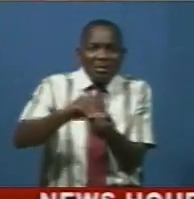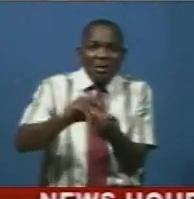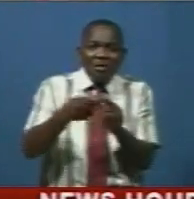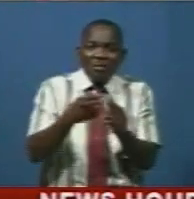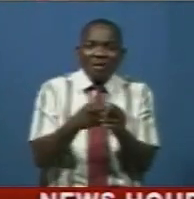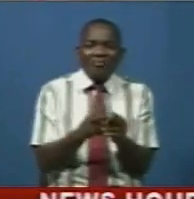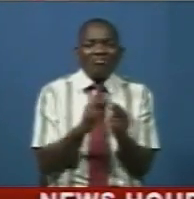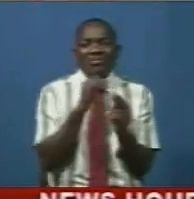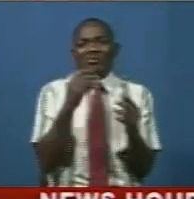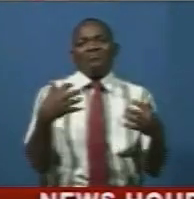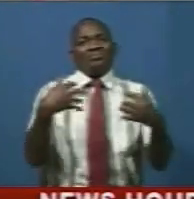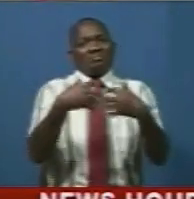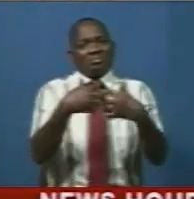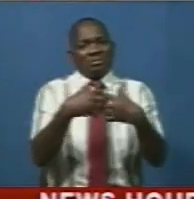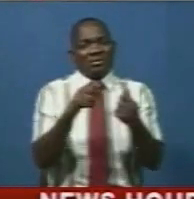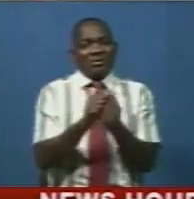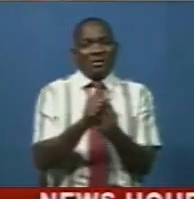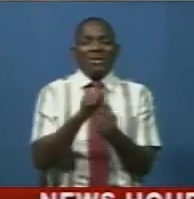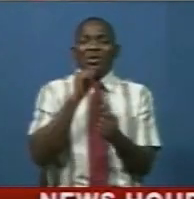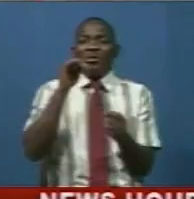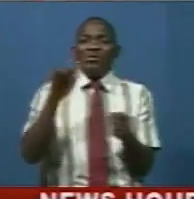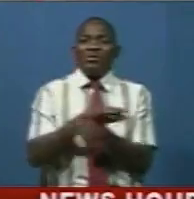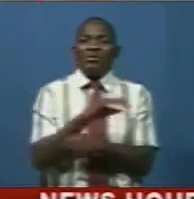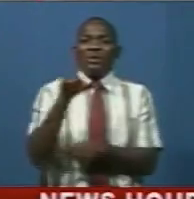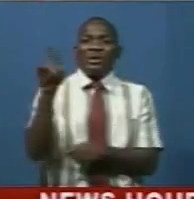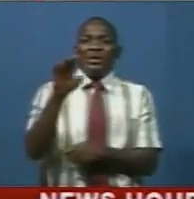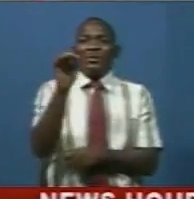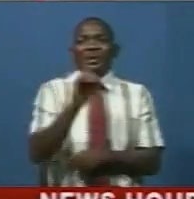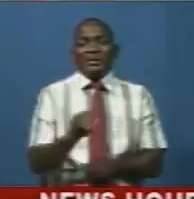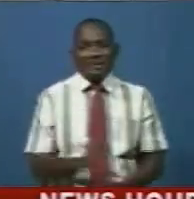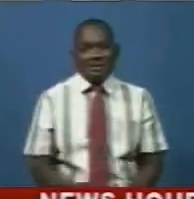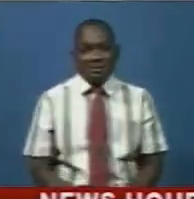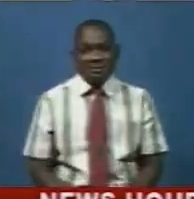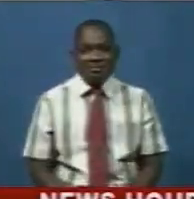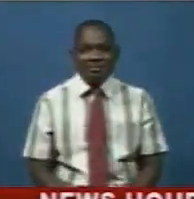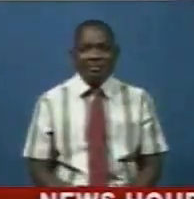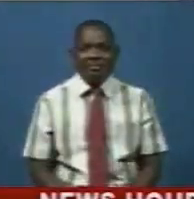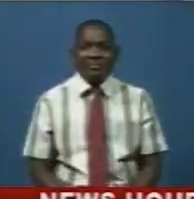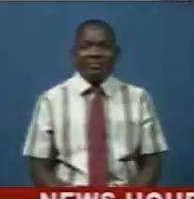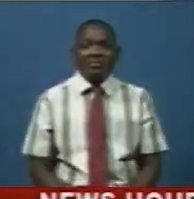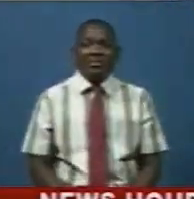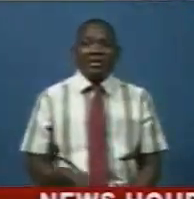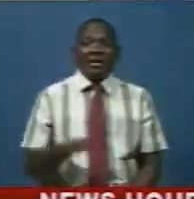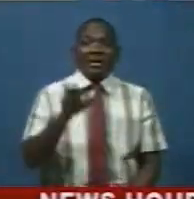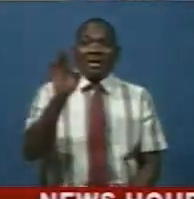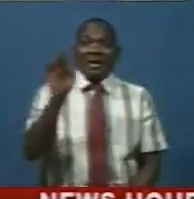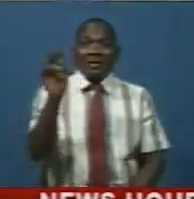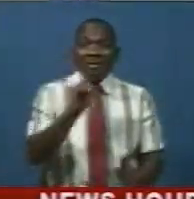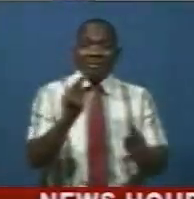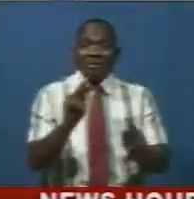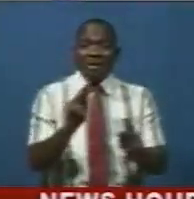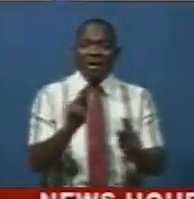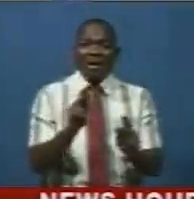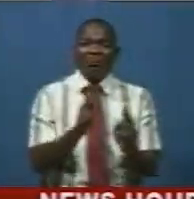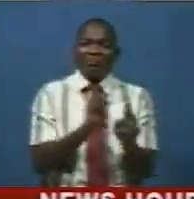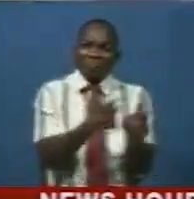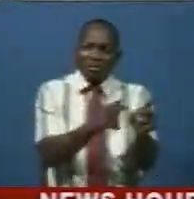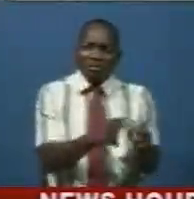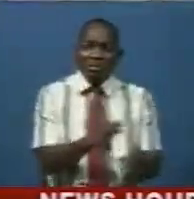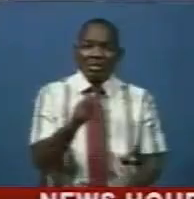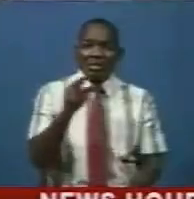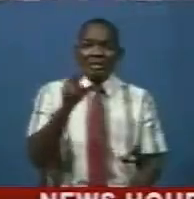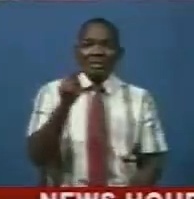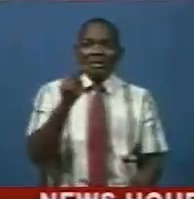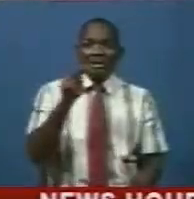are not consistent with the 100% they have indicated. 9 people have been gone down in